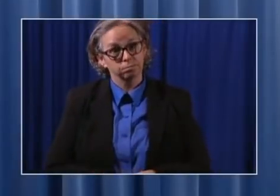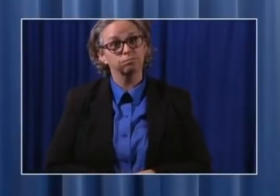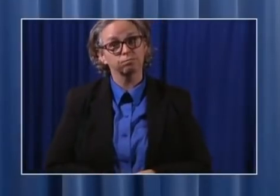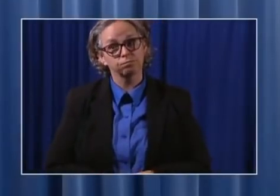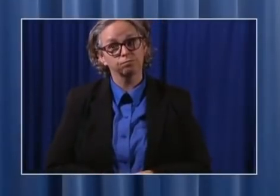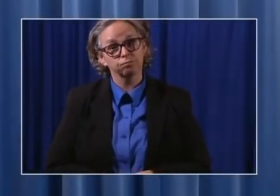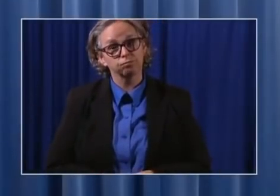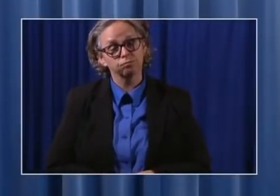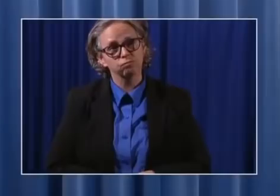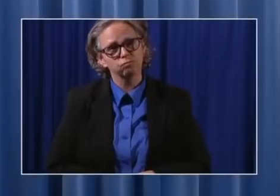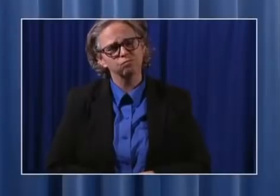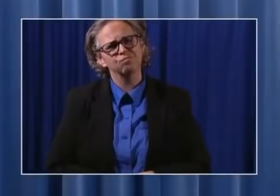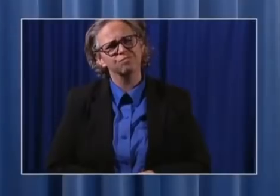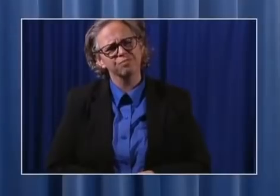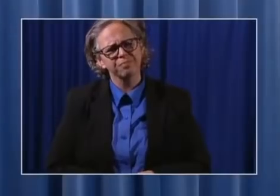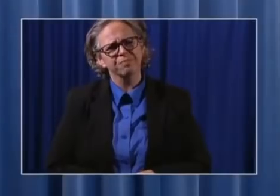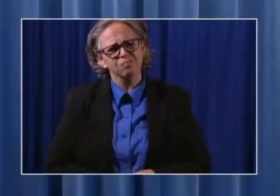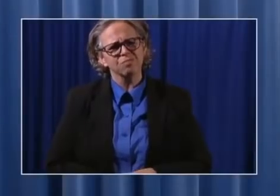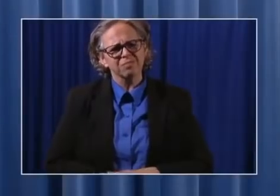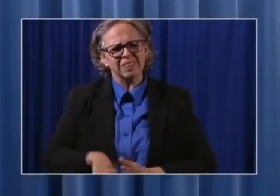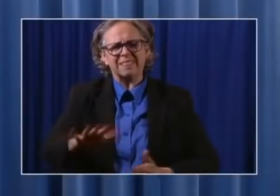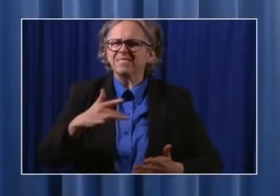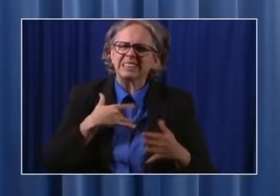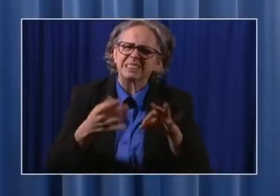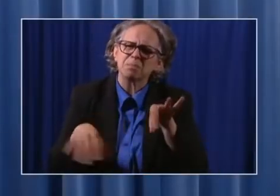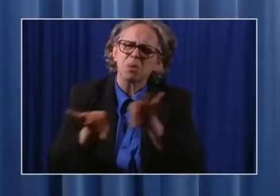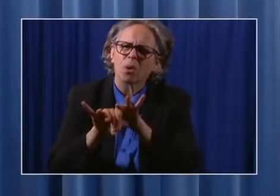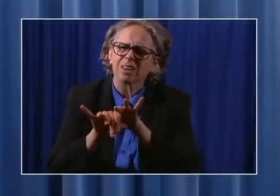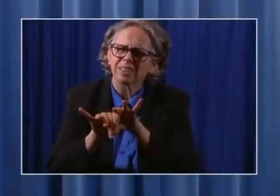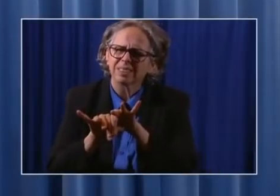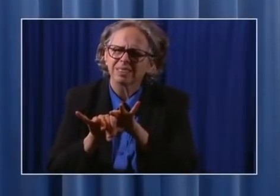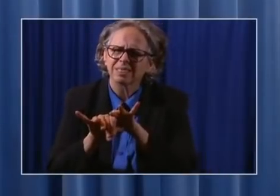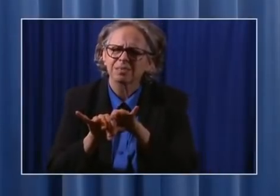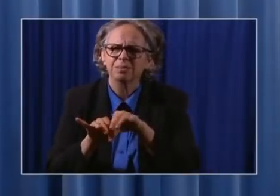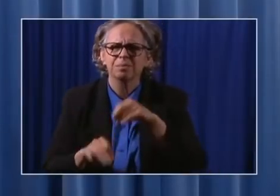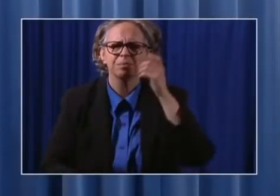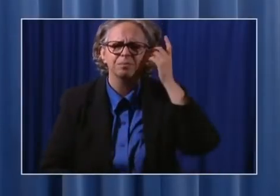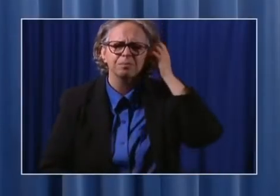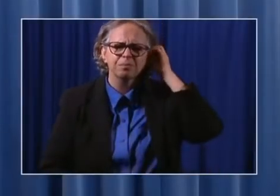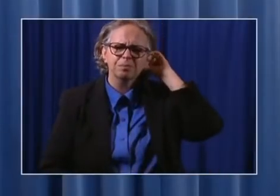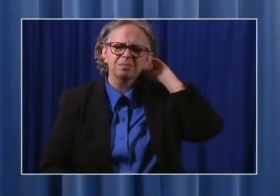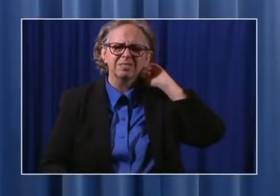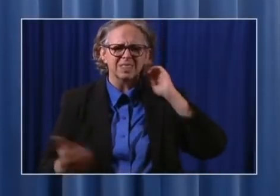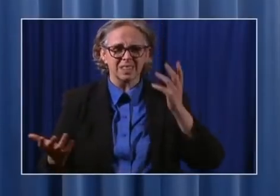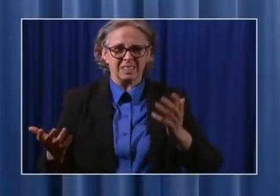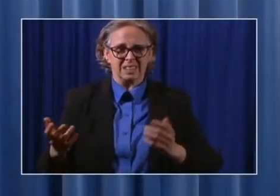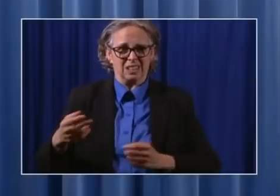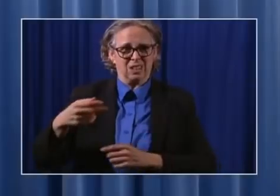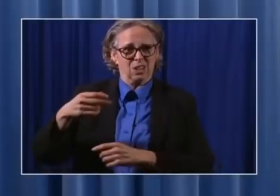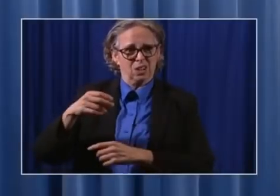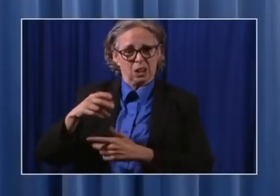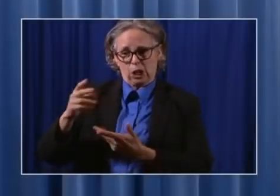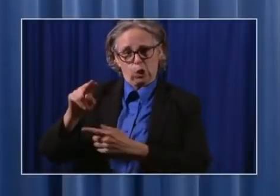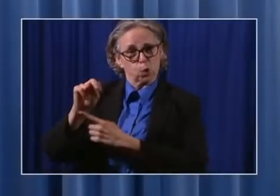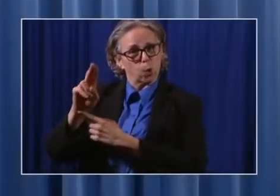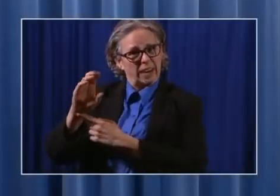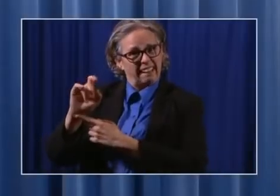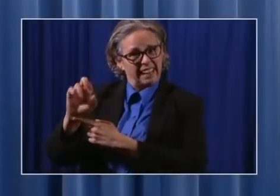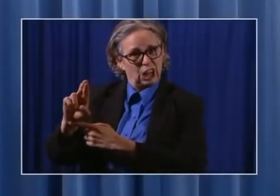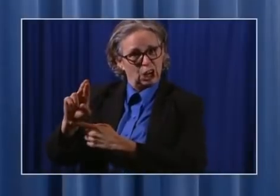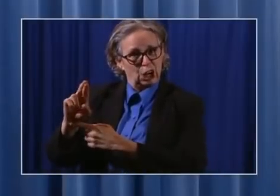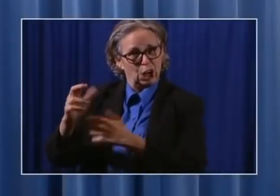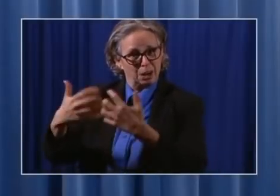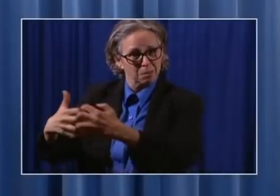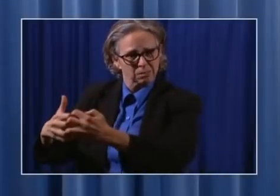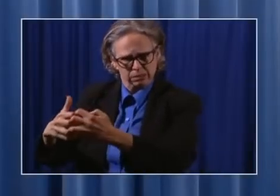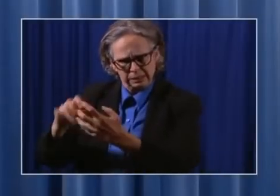I believe that's important, that these two go hand in hand, so that the nuclear power plants can be preserved,